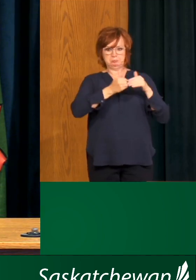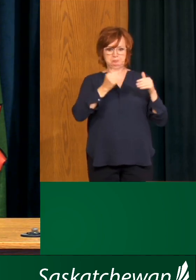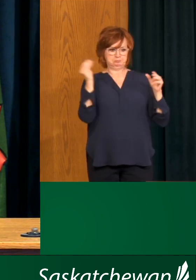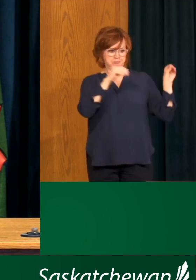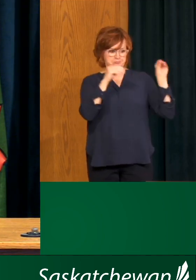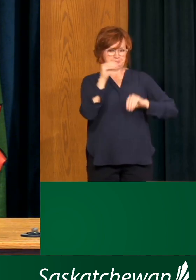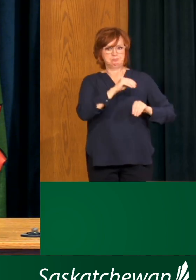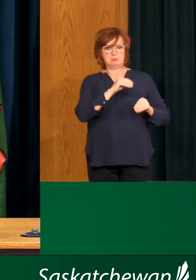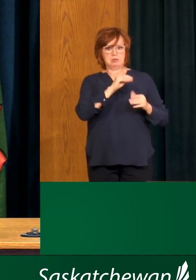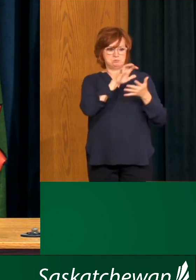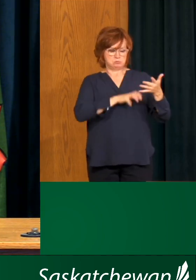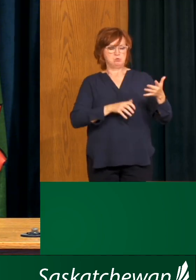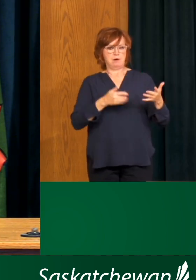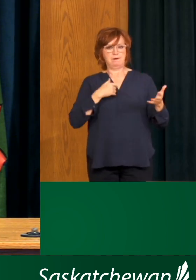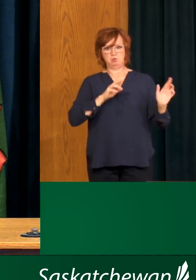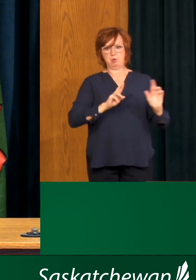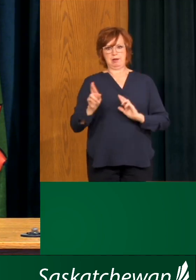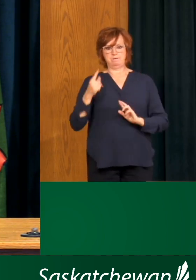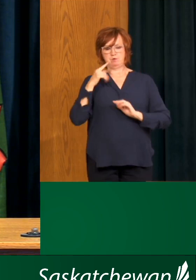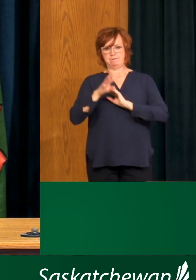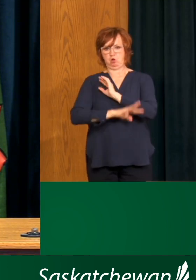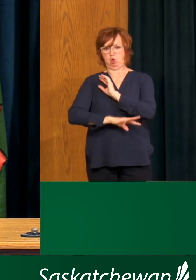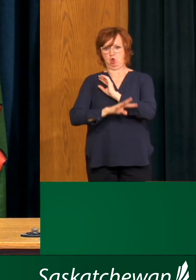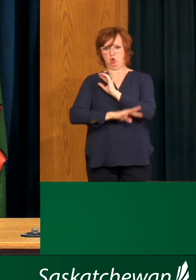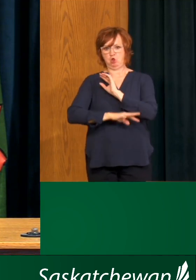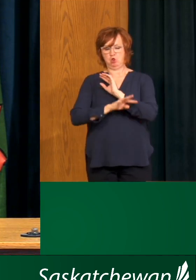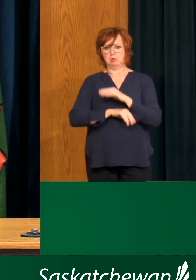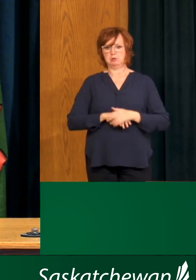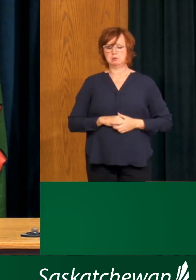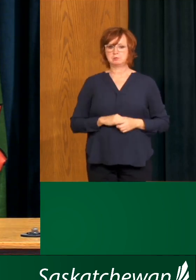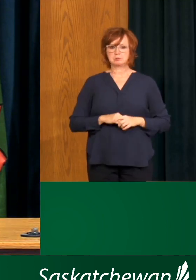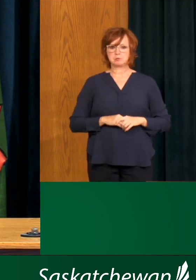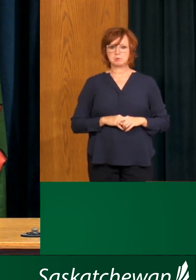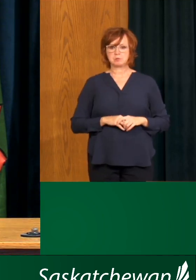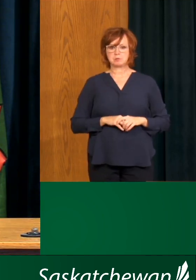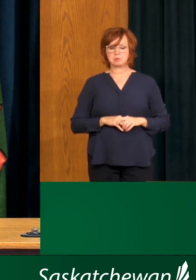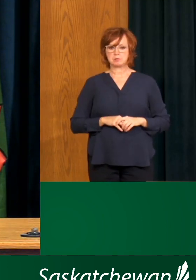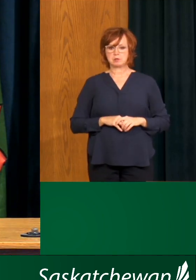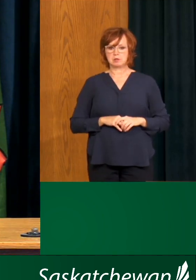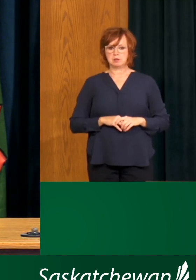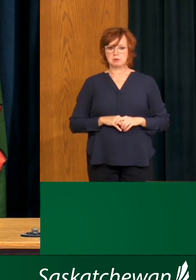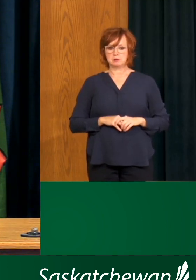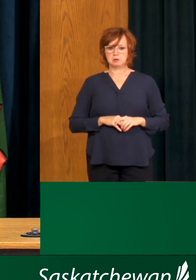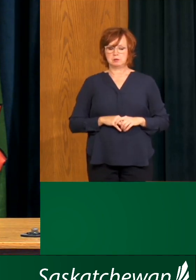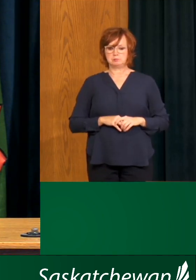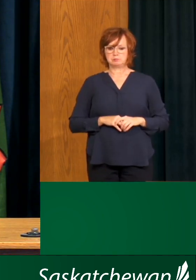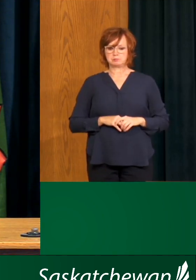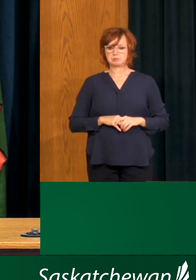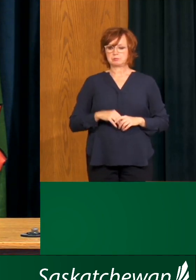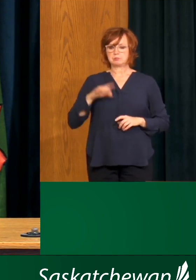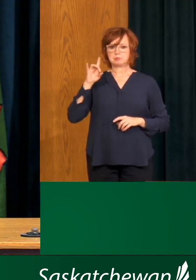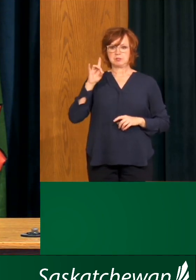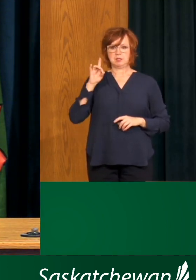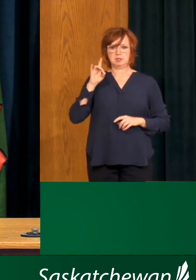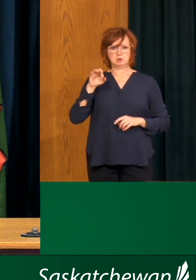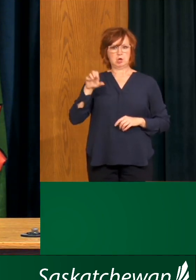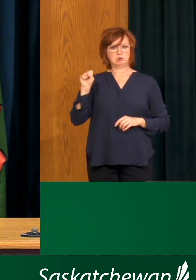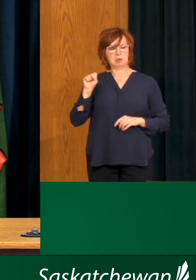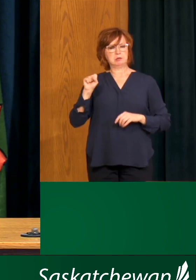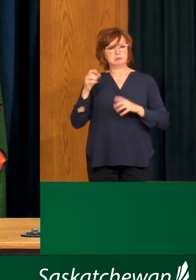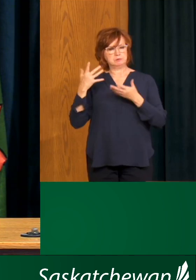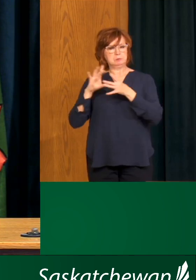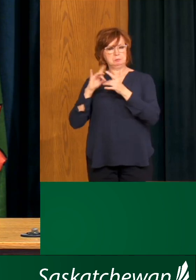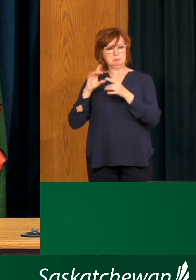fall. But Dr. Shahab has mentioned a number of times that this is a lower risk activity, and it